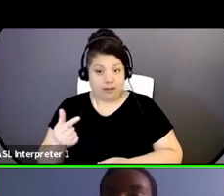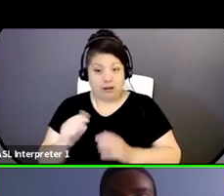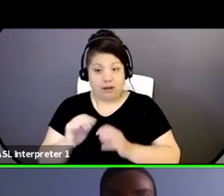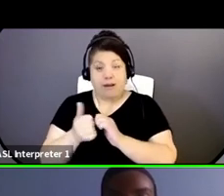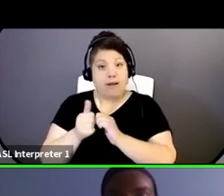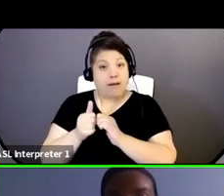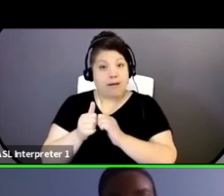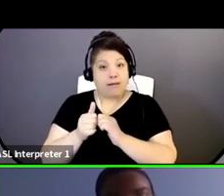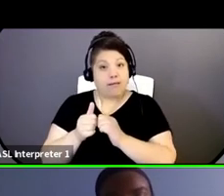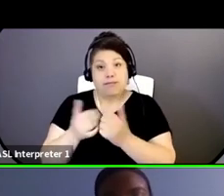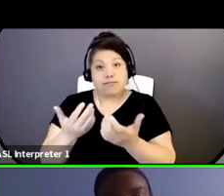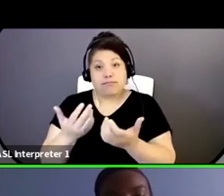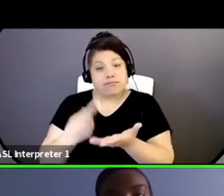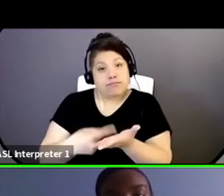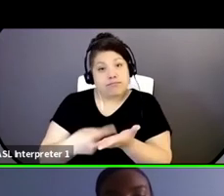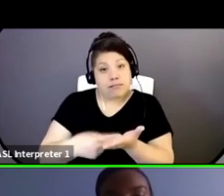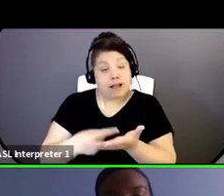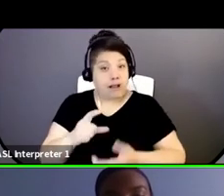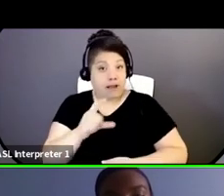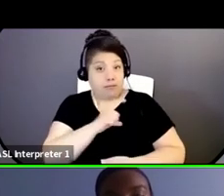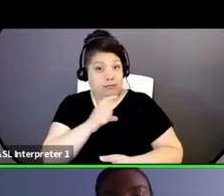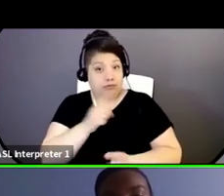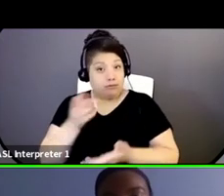what we'll do after the cops are gone?